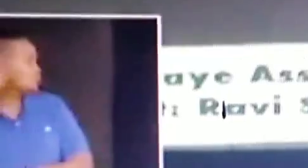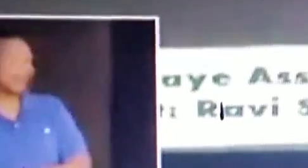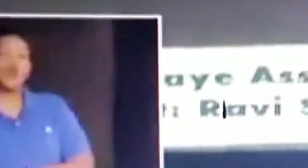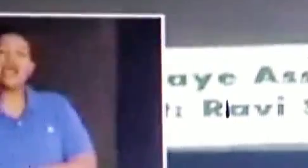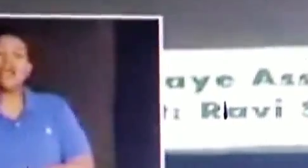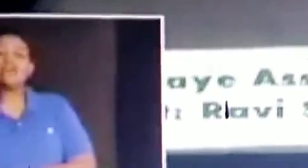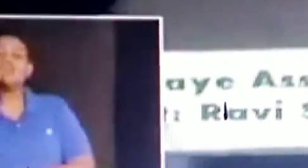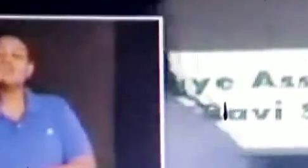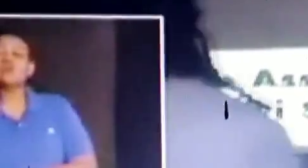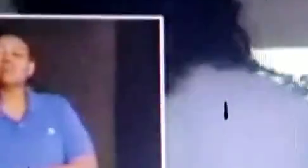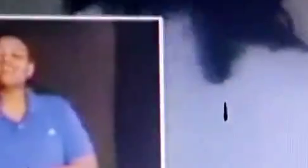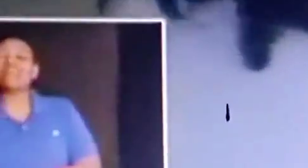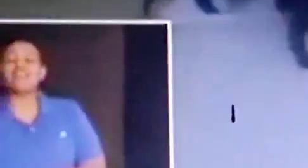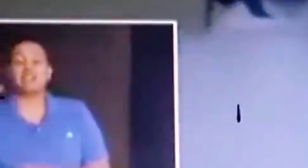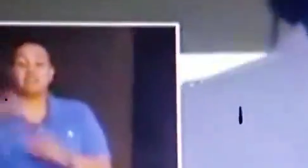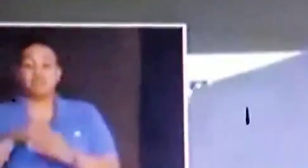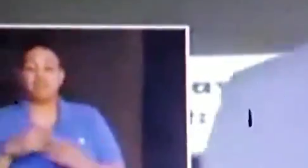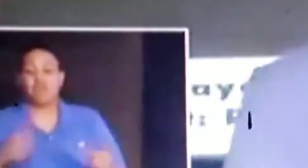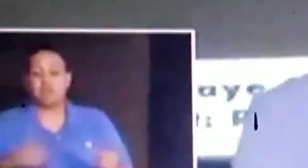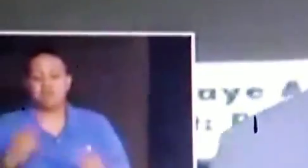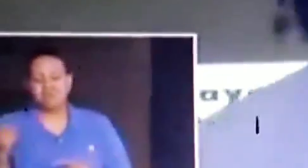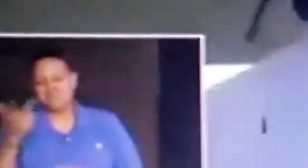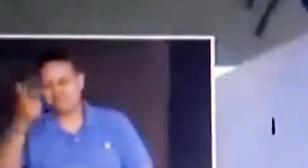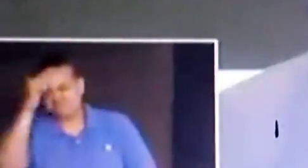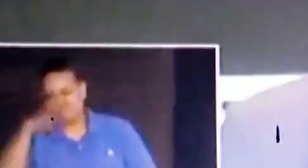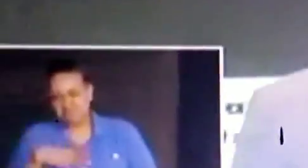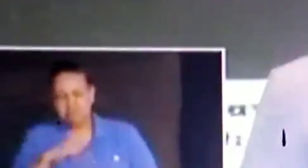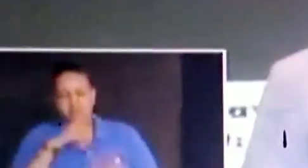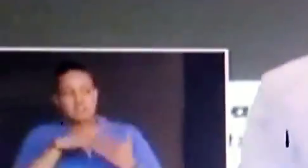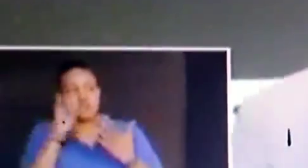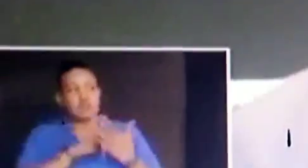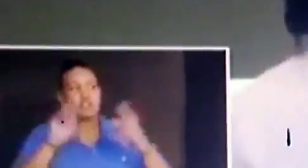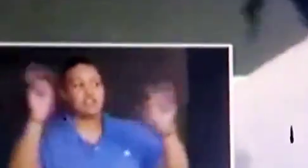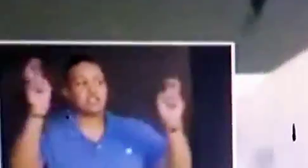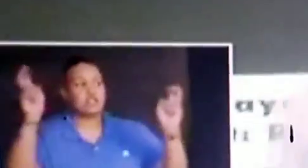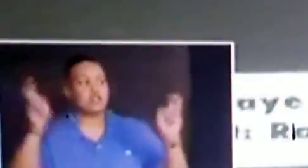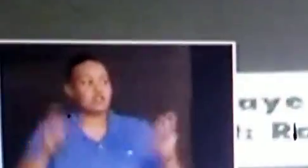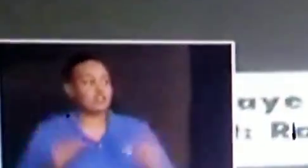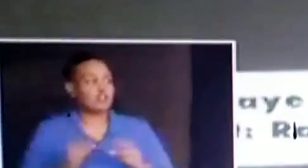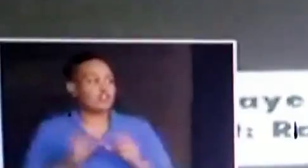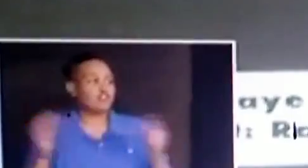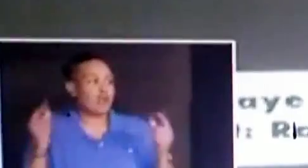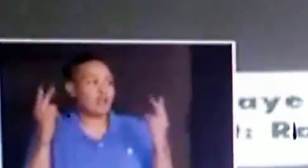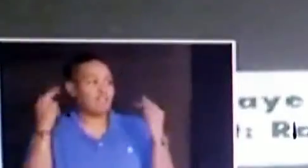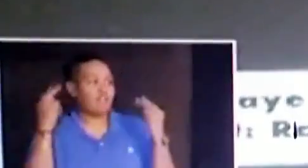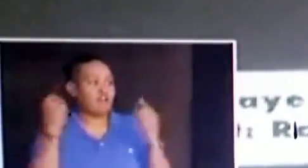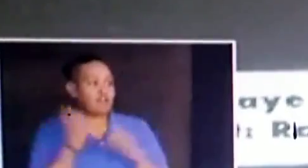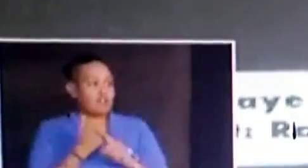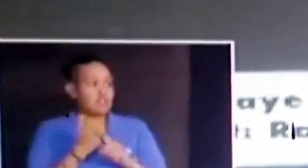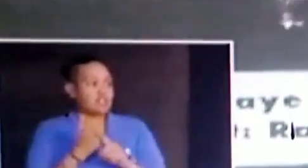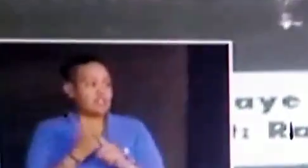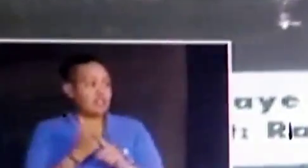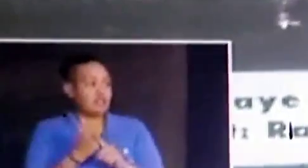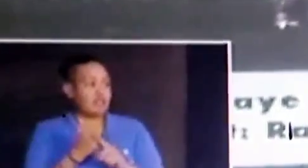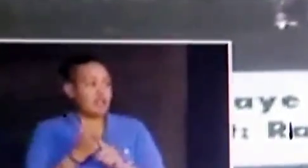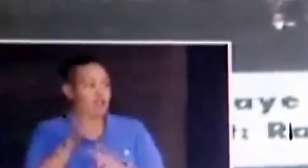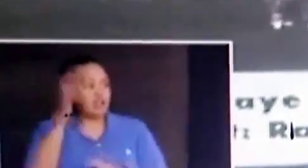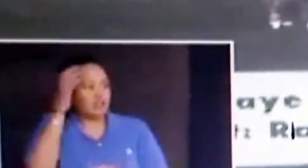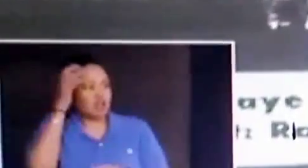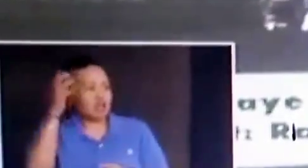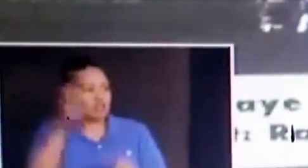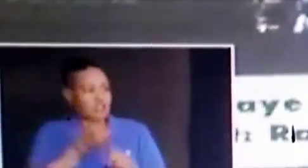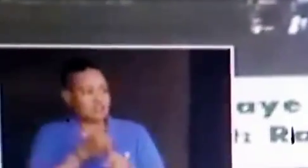David Ajay. This project is titled The Grand Veranda, and the concept draws on